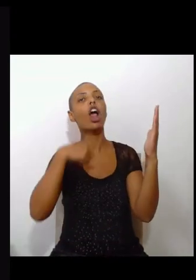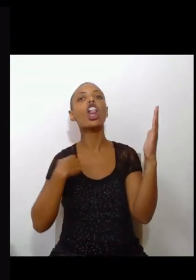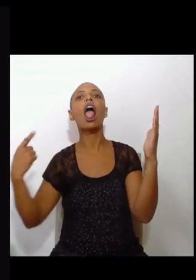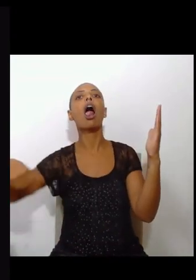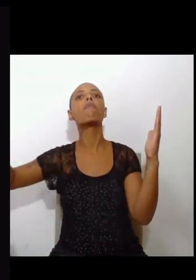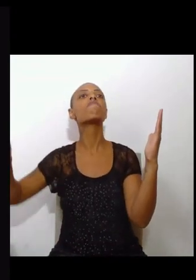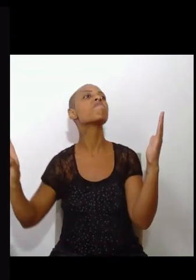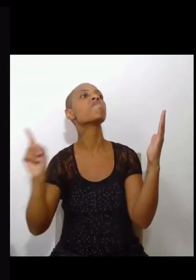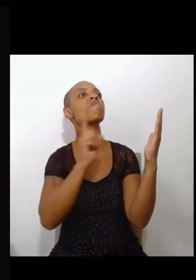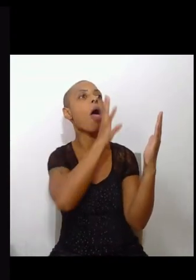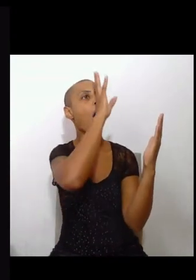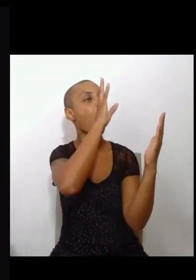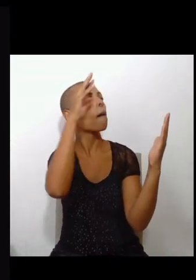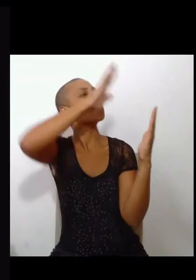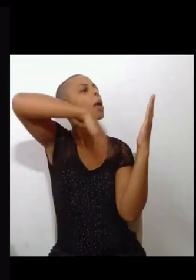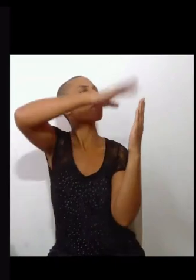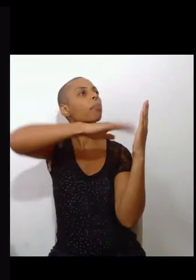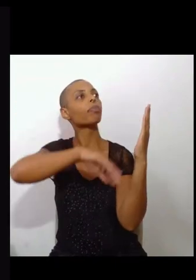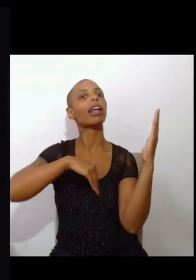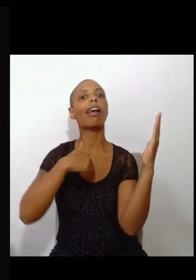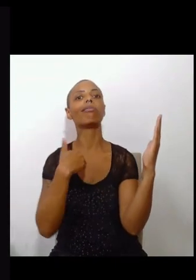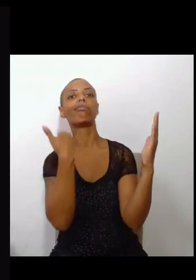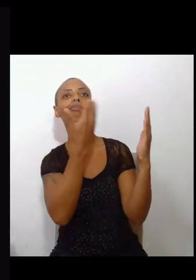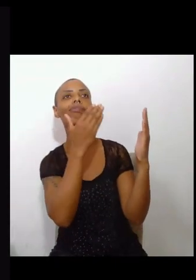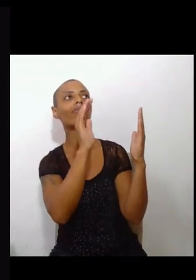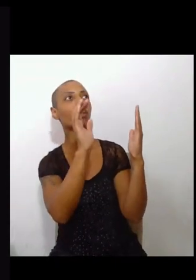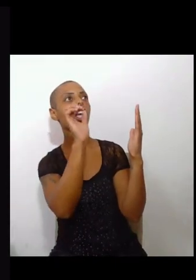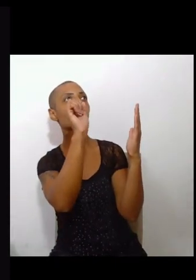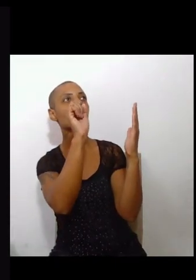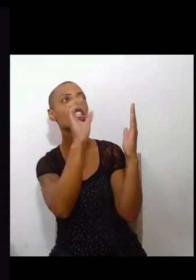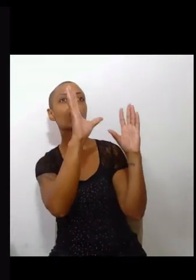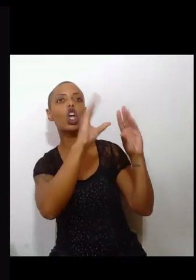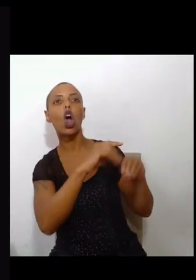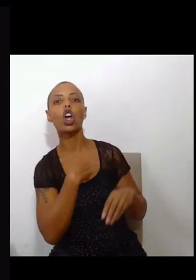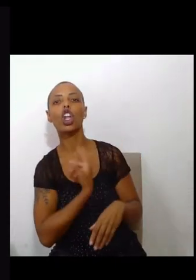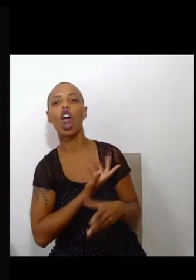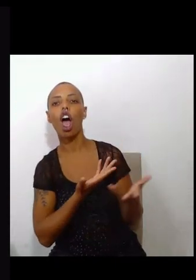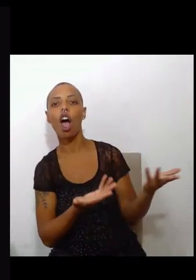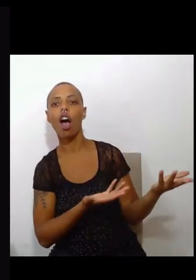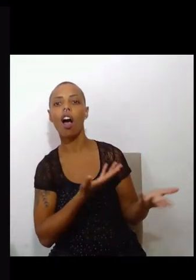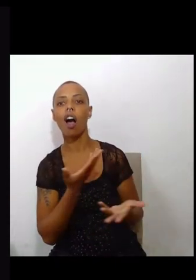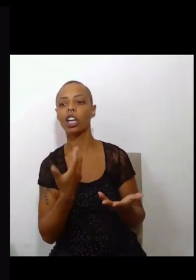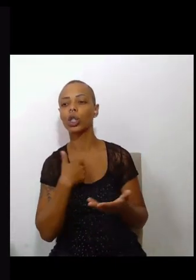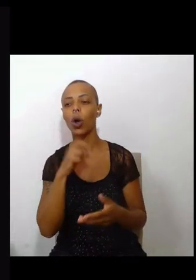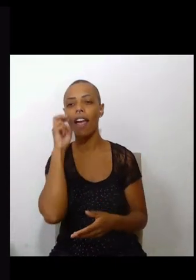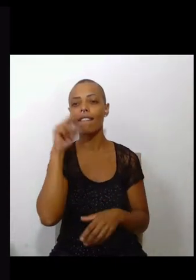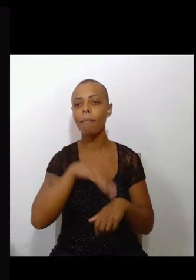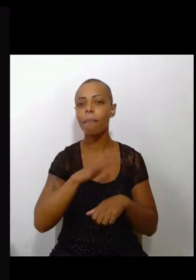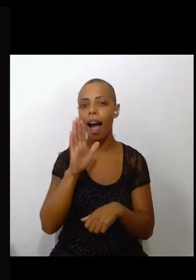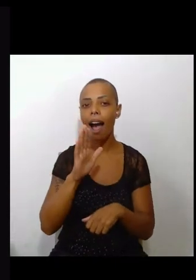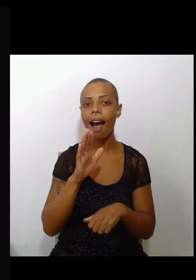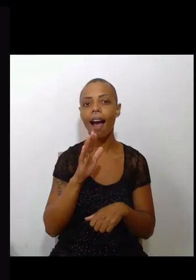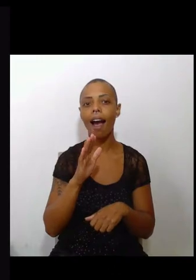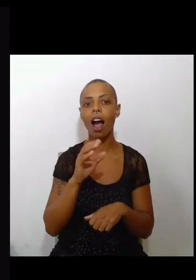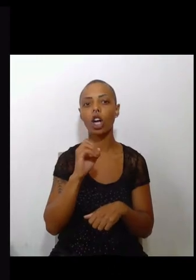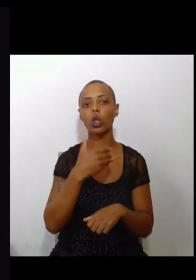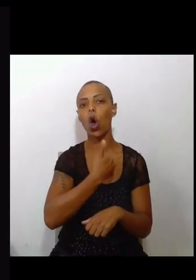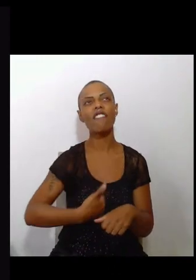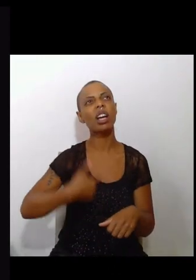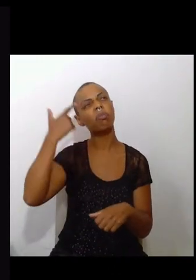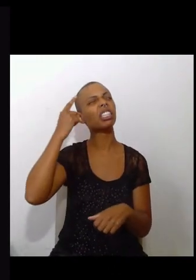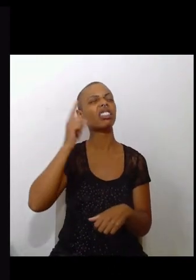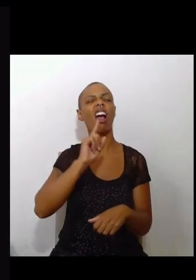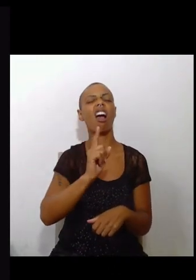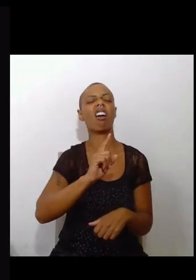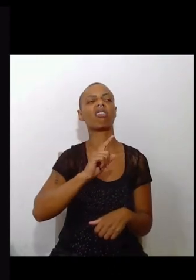that they don't want to see anymore or it's not something that is appealing to them so those those have happened